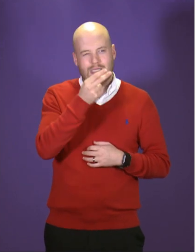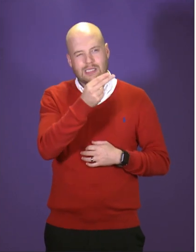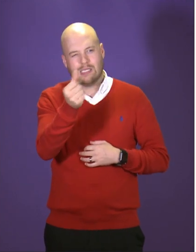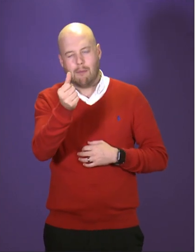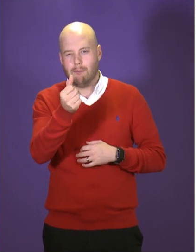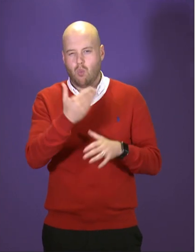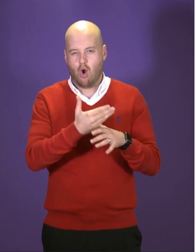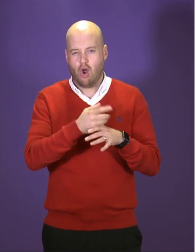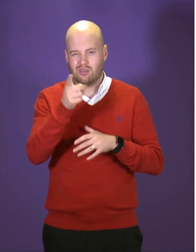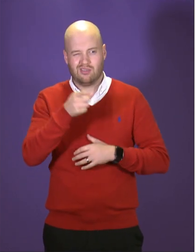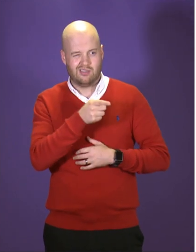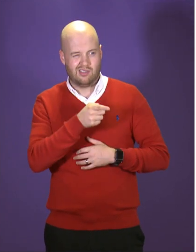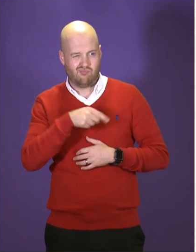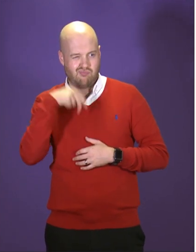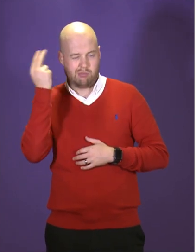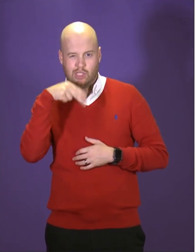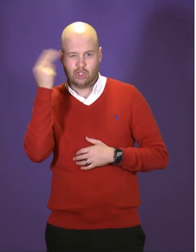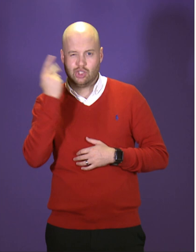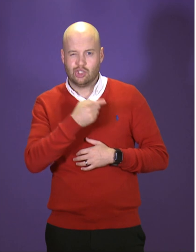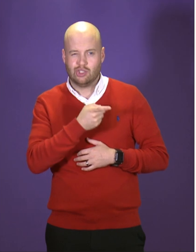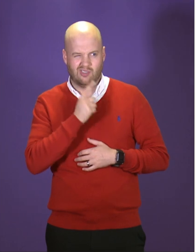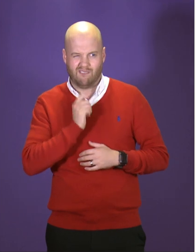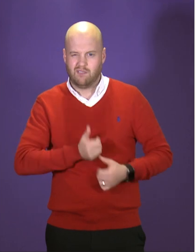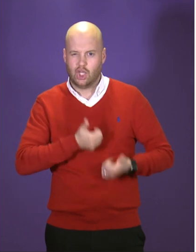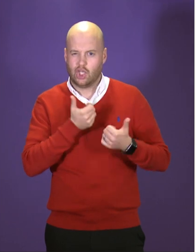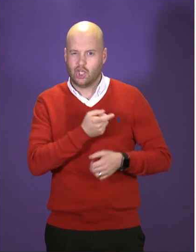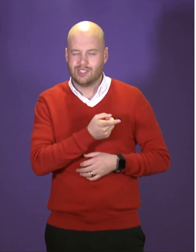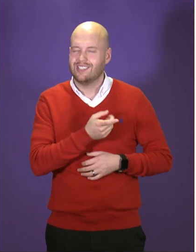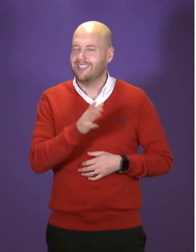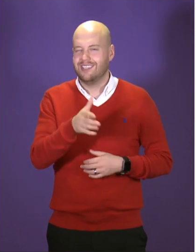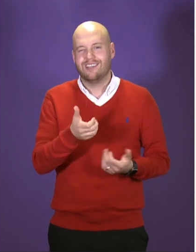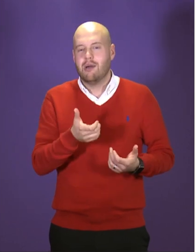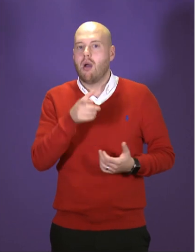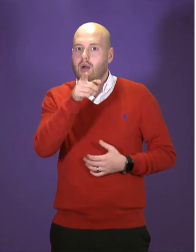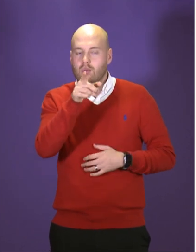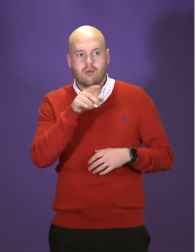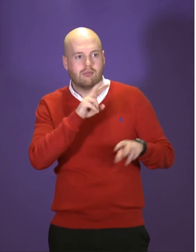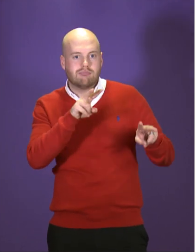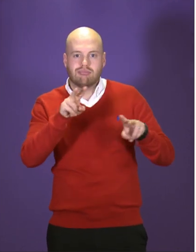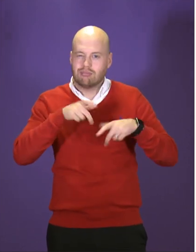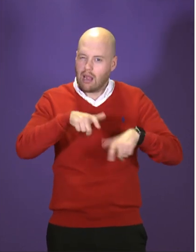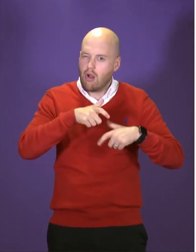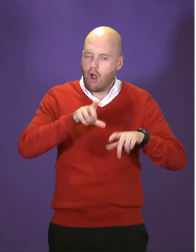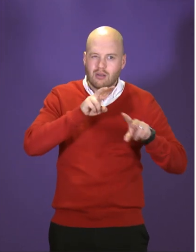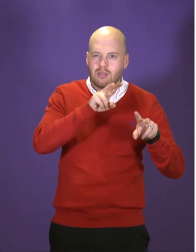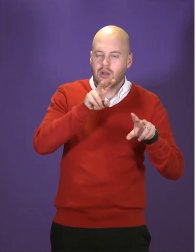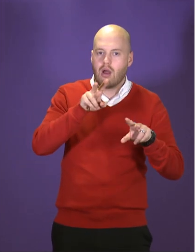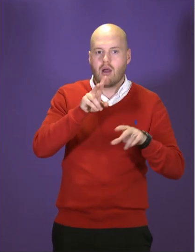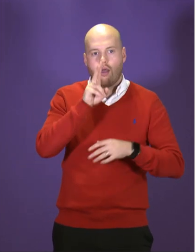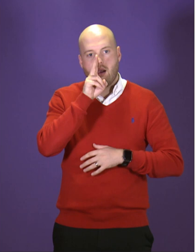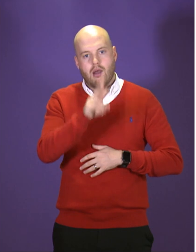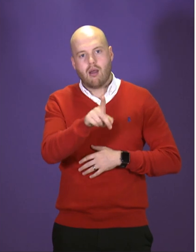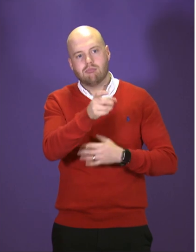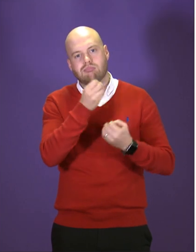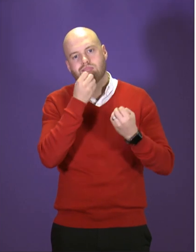not so good. But when you see that collective energy and when you see a moment of brilliance as we did yesterday, for those of you who came to